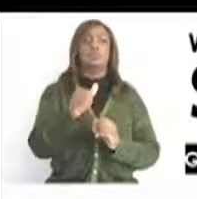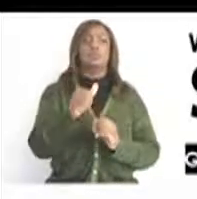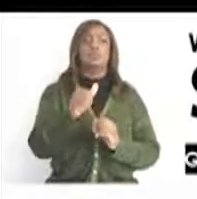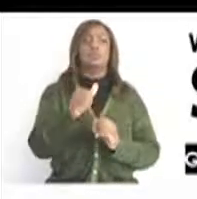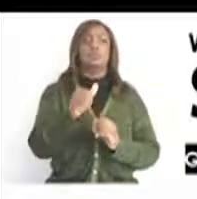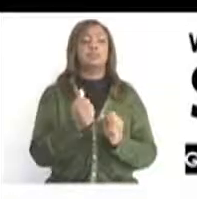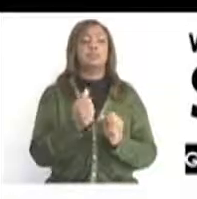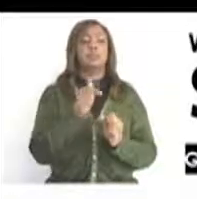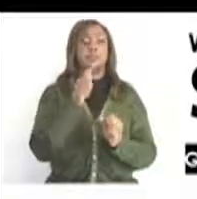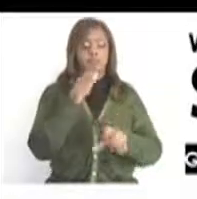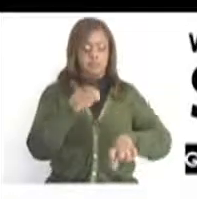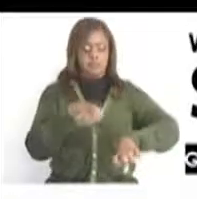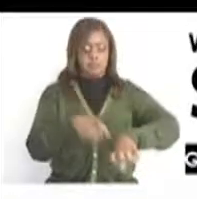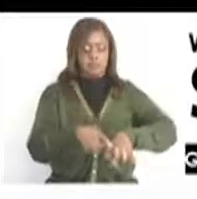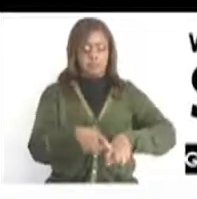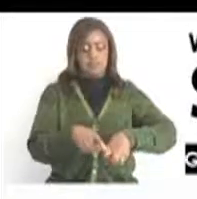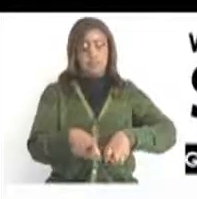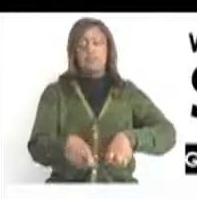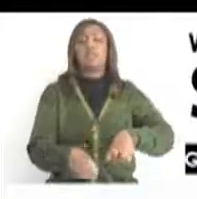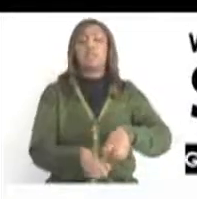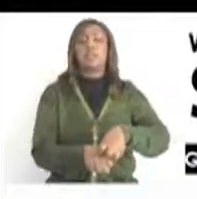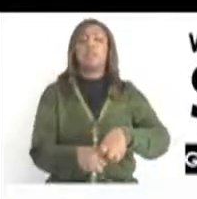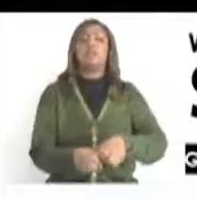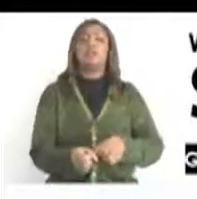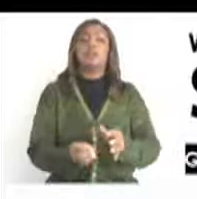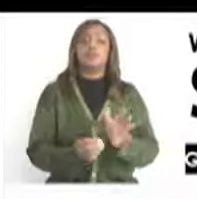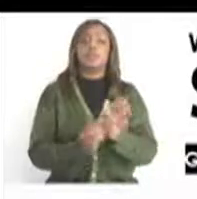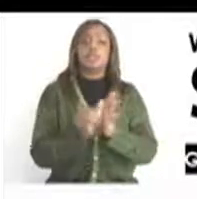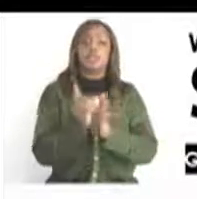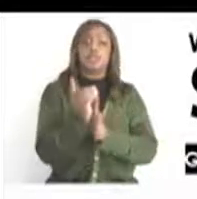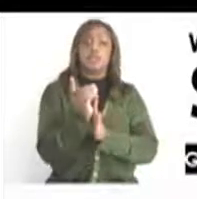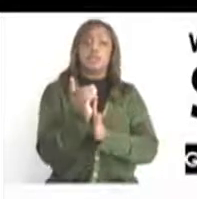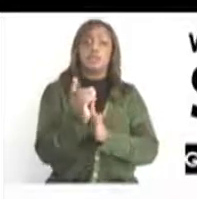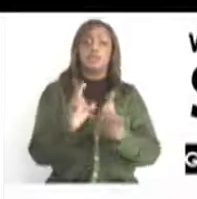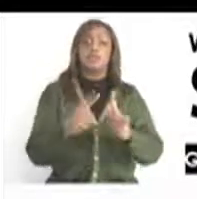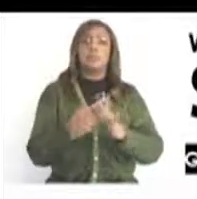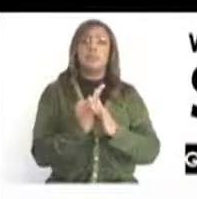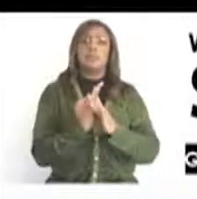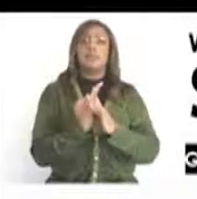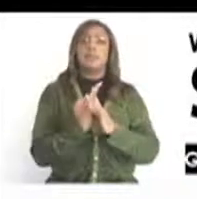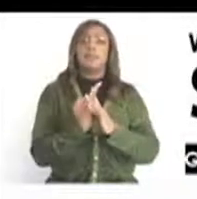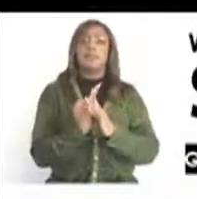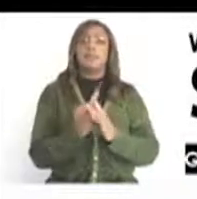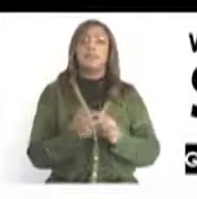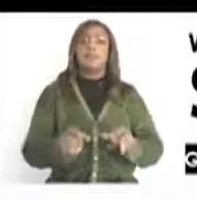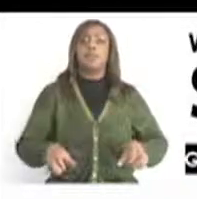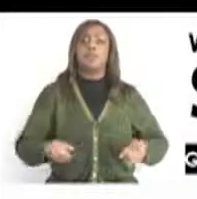are features that are appearing during puberty in humans and sexual